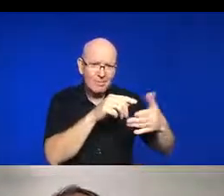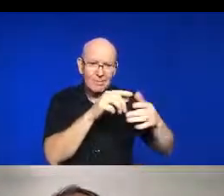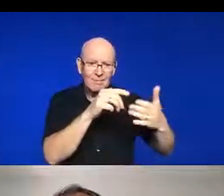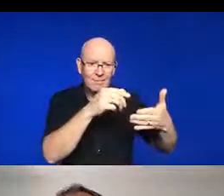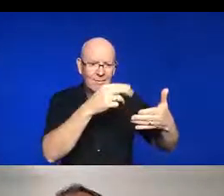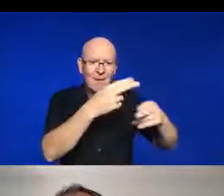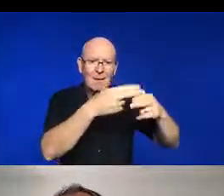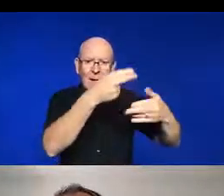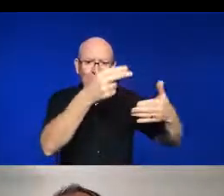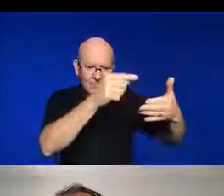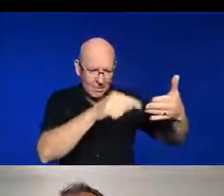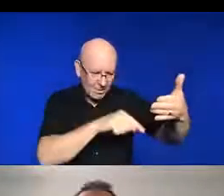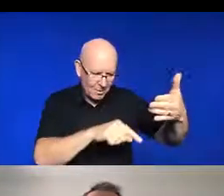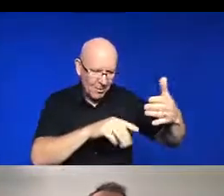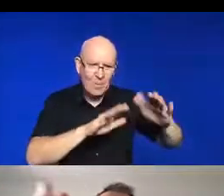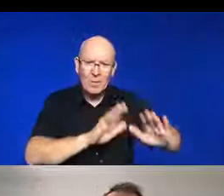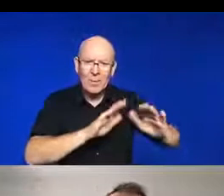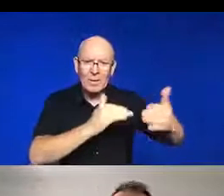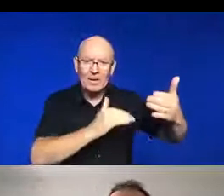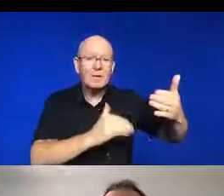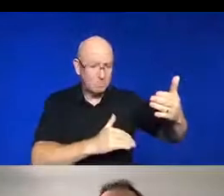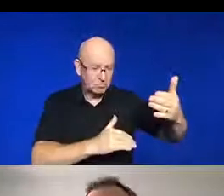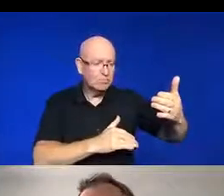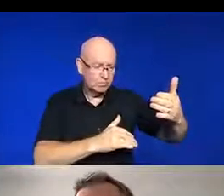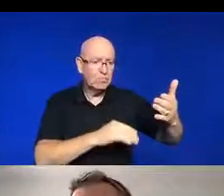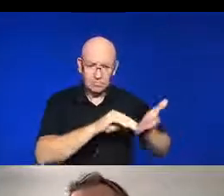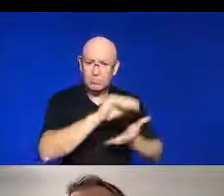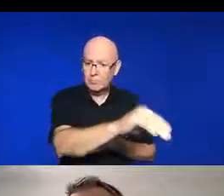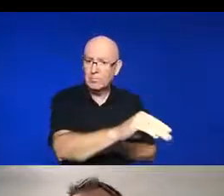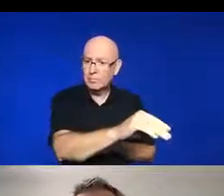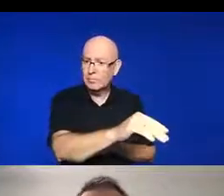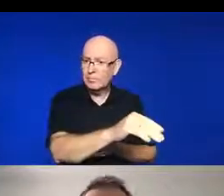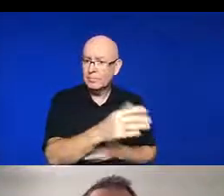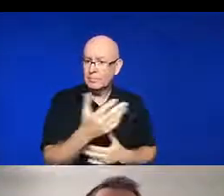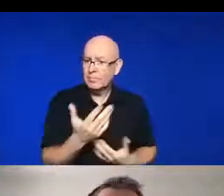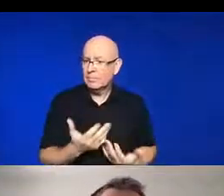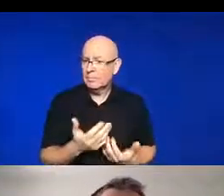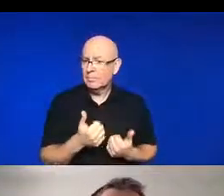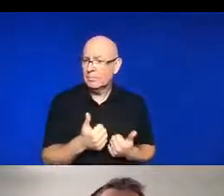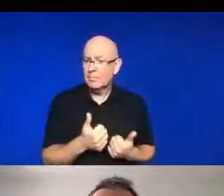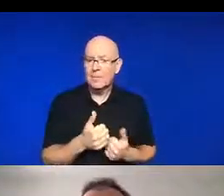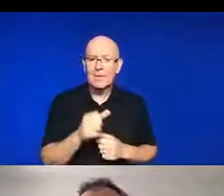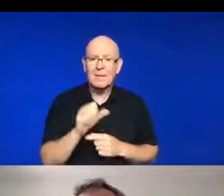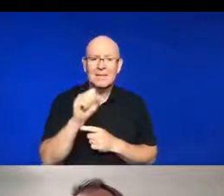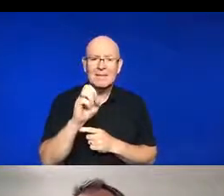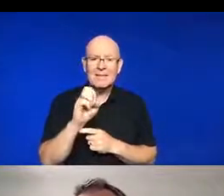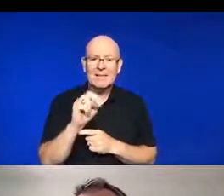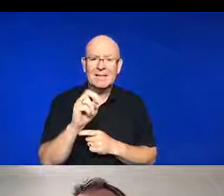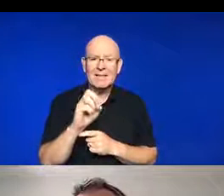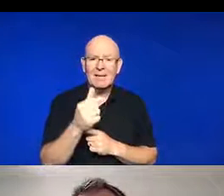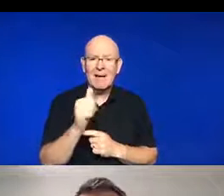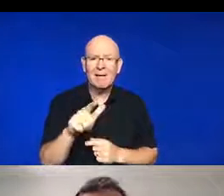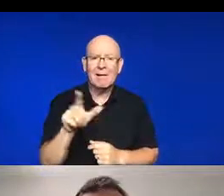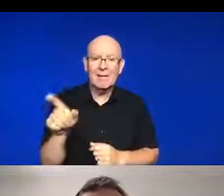in the disability card registry, including them in their social registry, which is used to